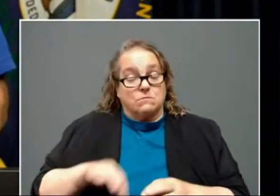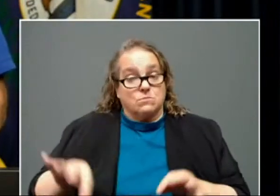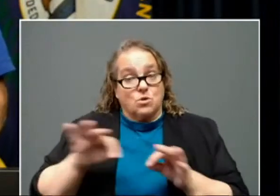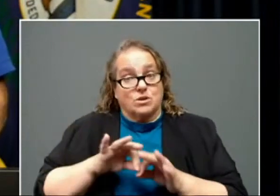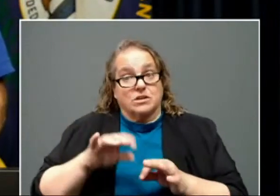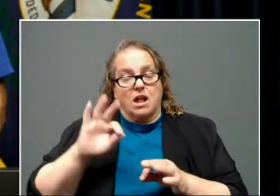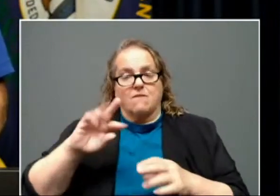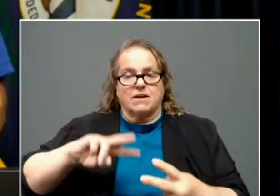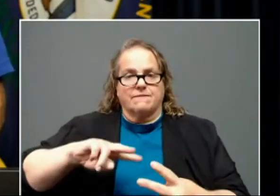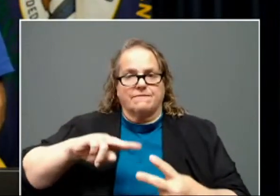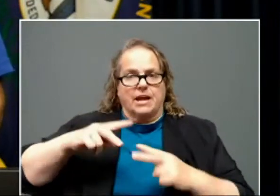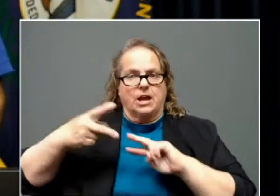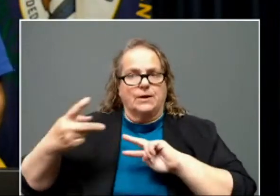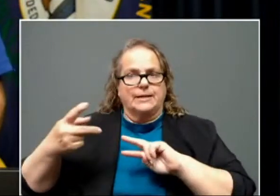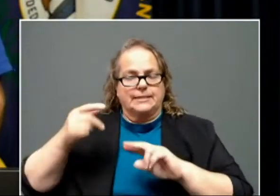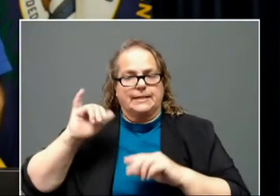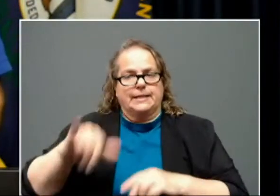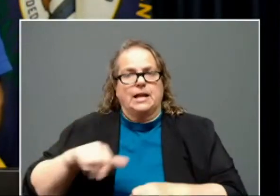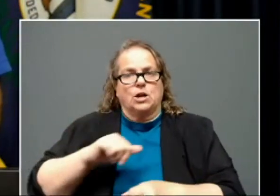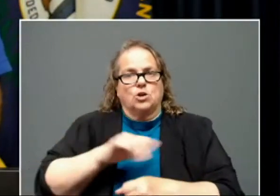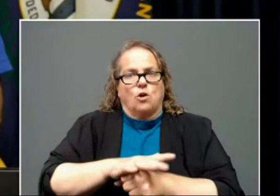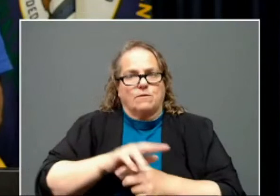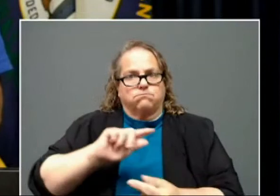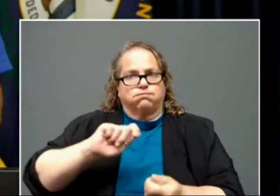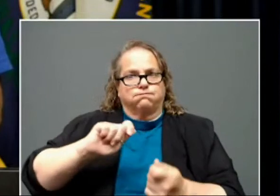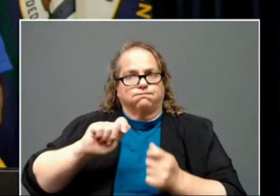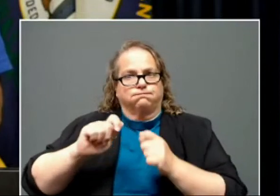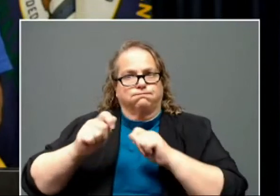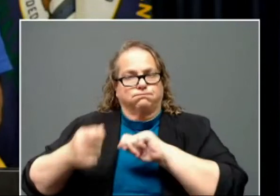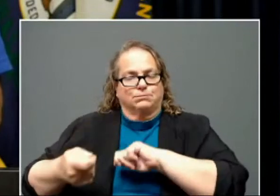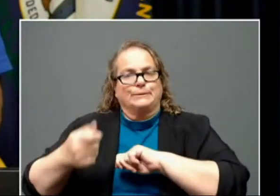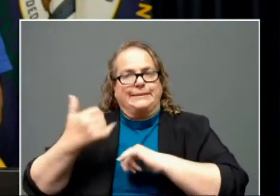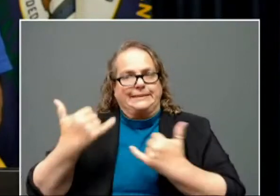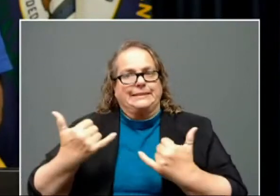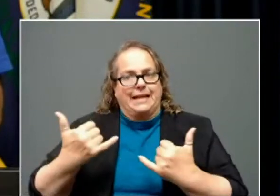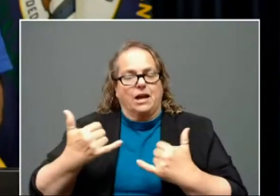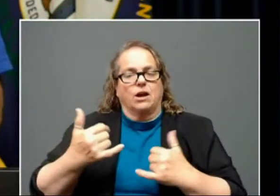concern identified in Kentucky continue to increase. Of the